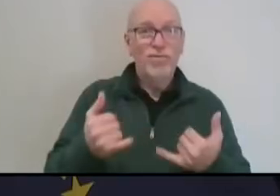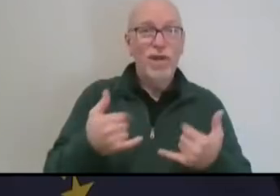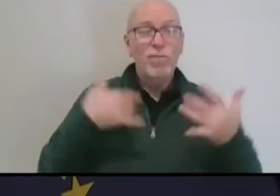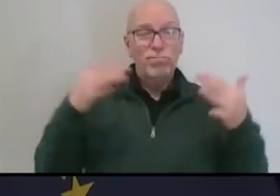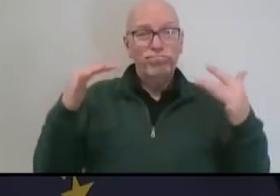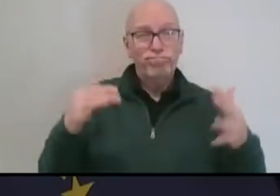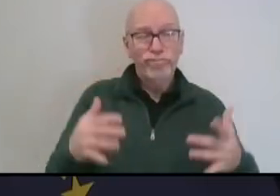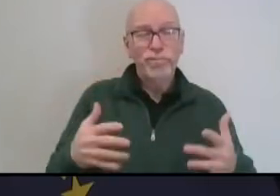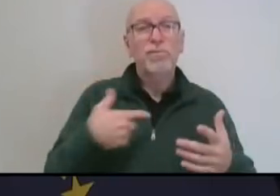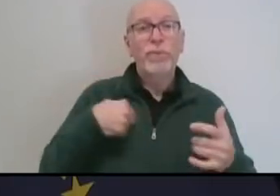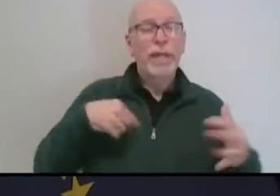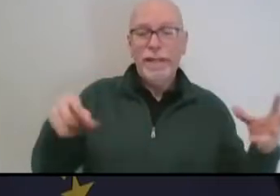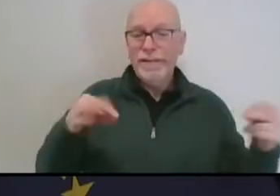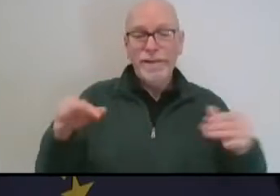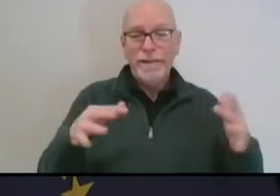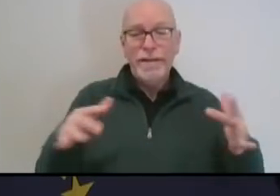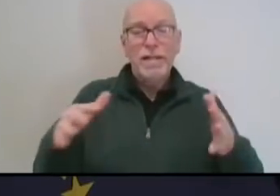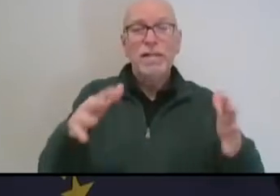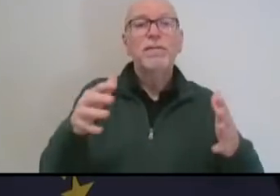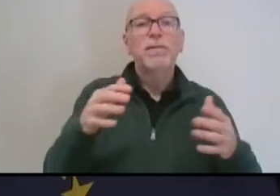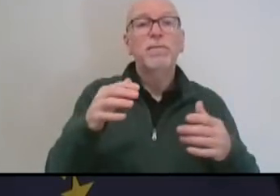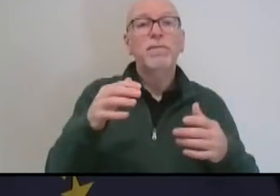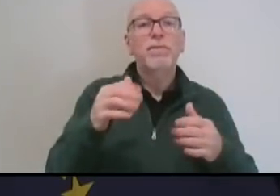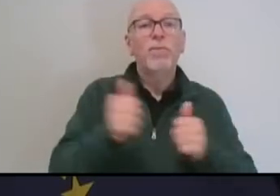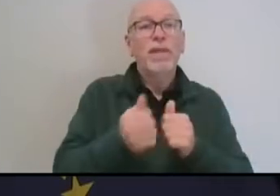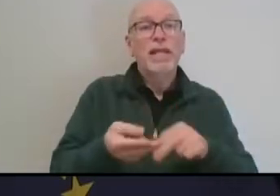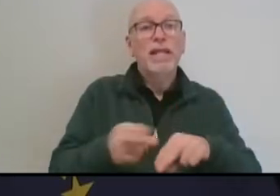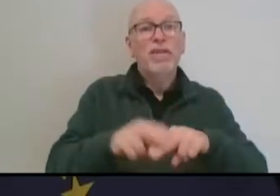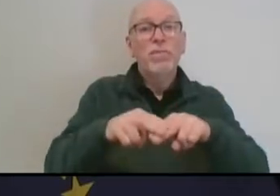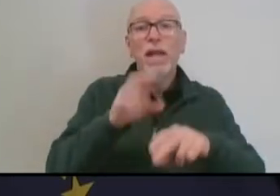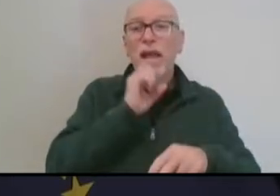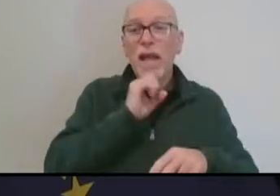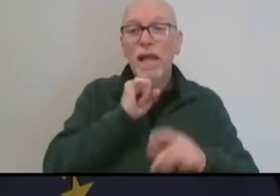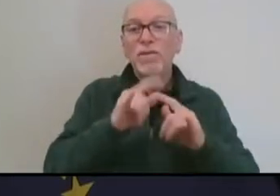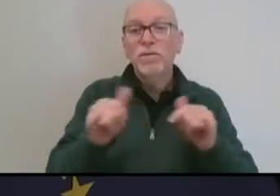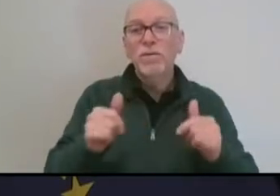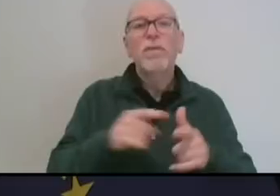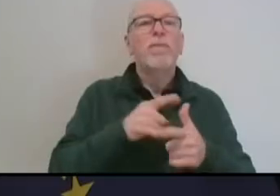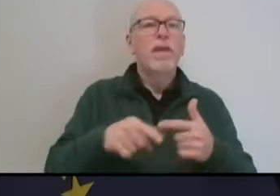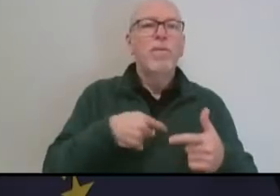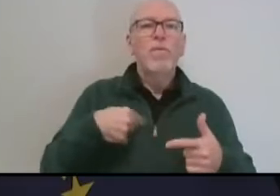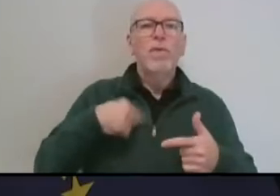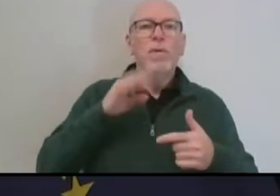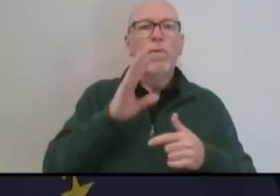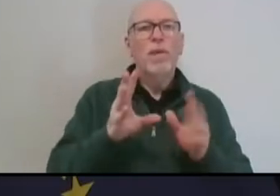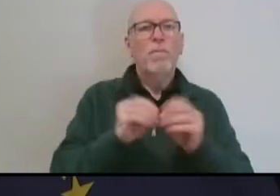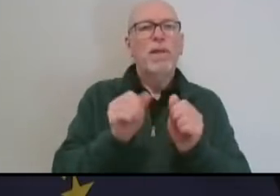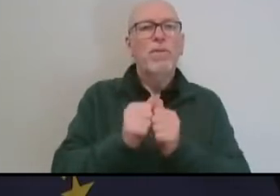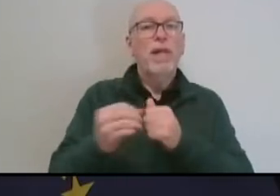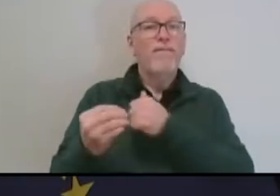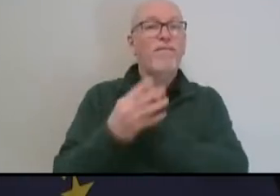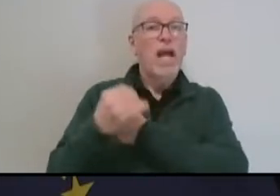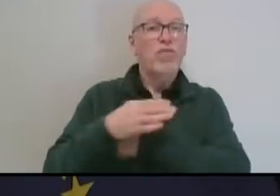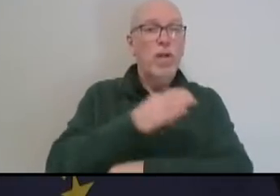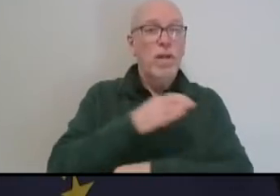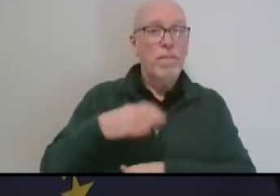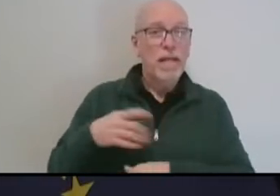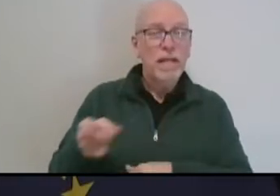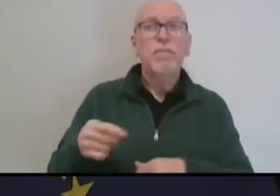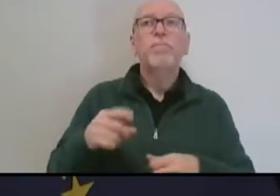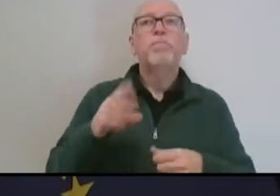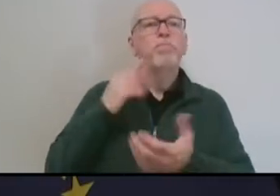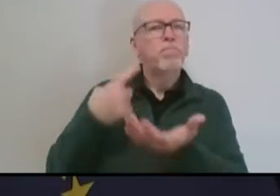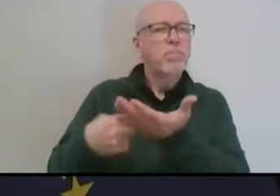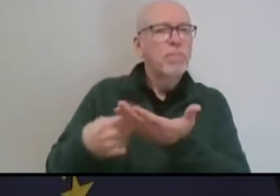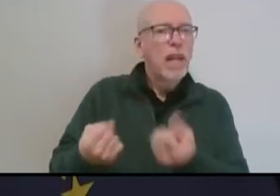to click through these increments of age, then we're going to, again, meet with the advisory committee, talk about how much